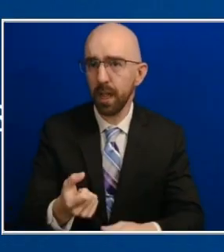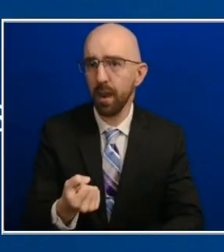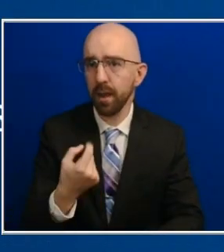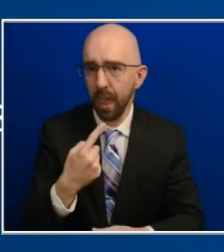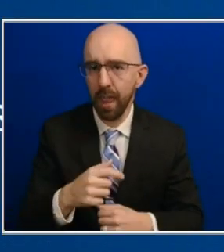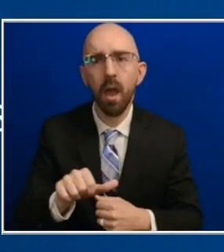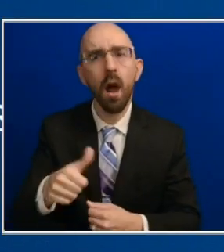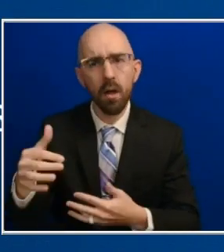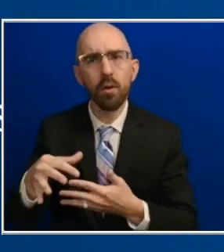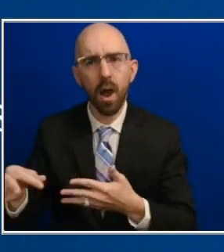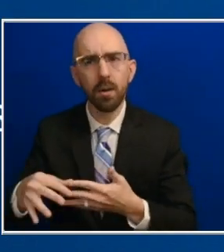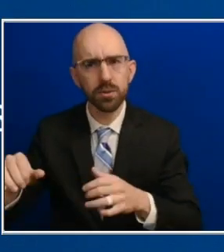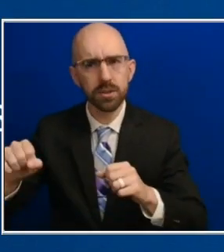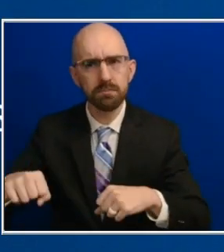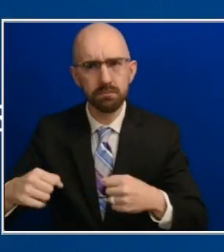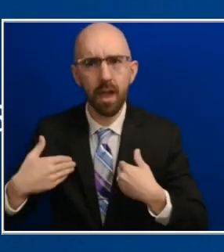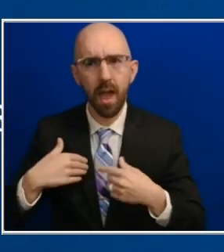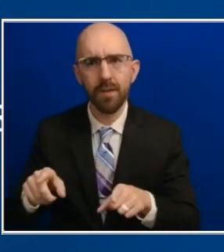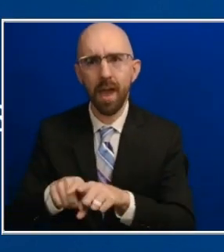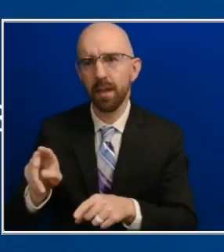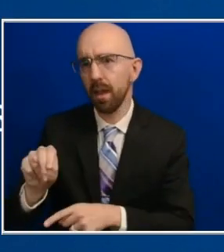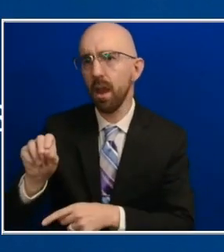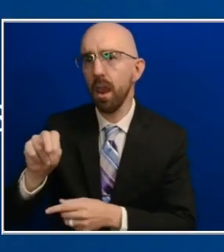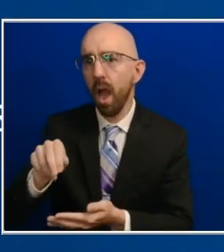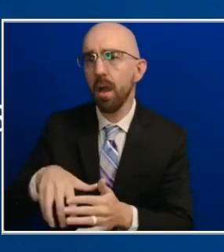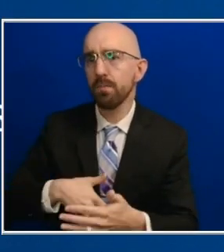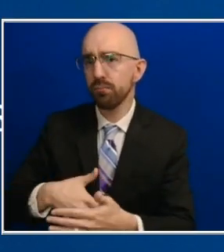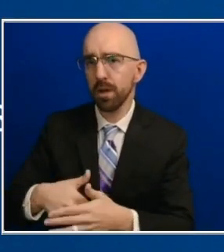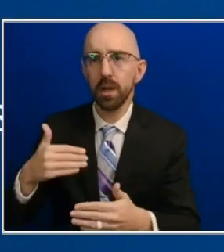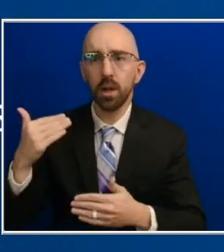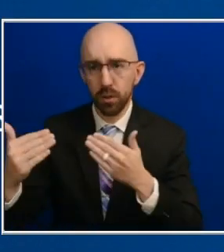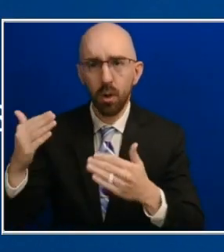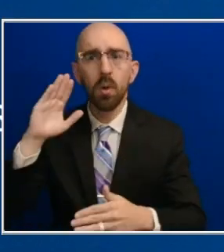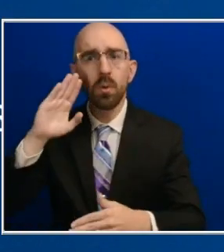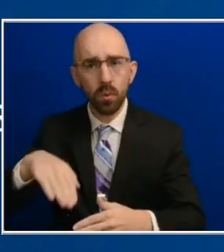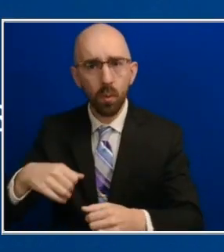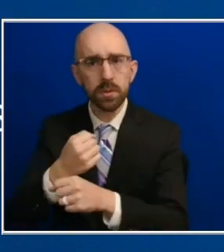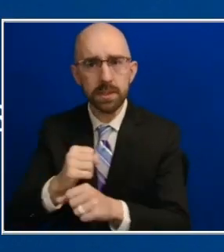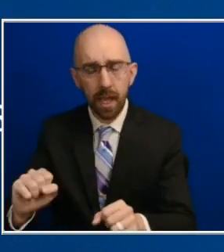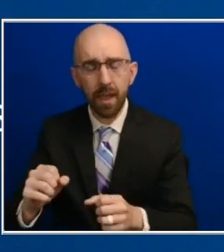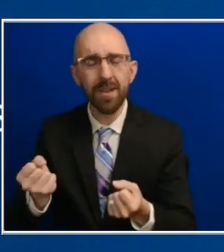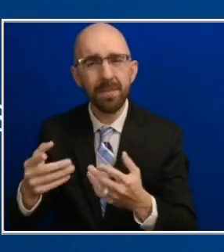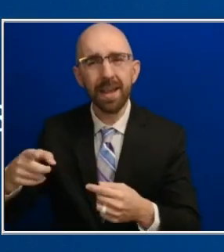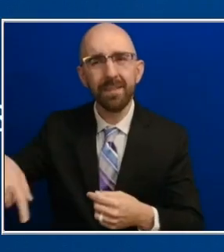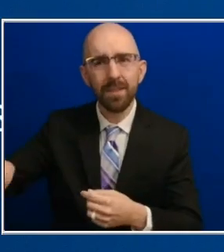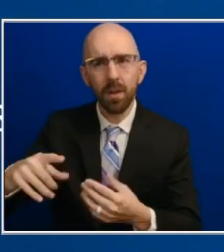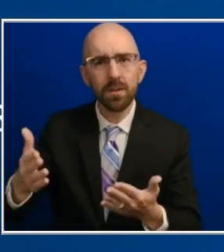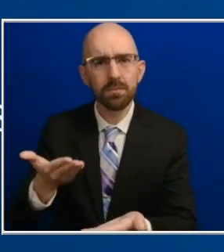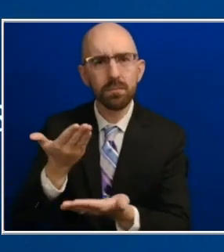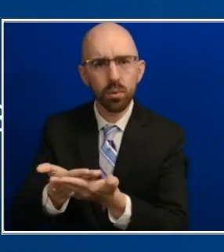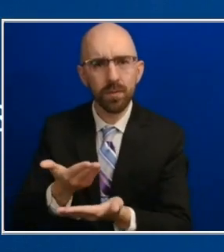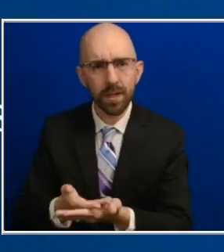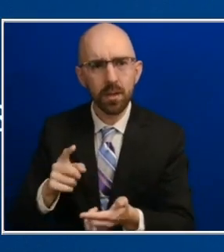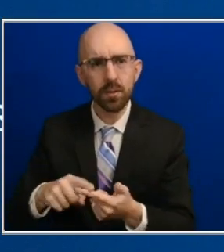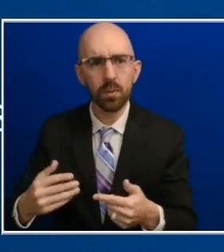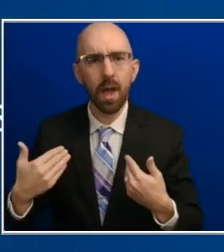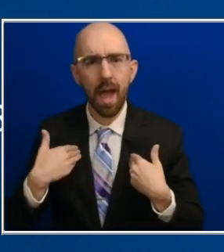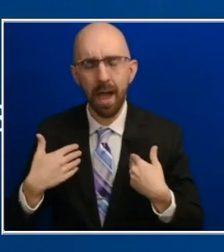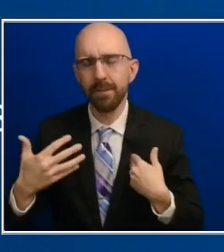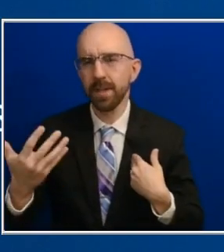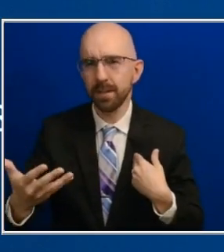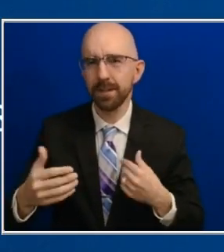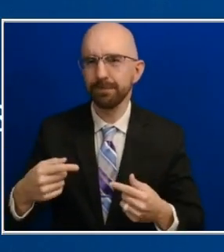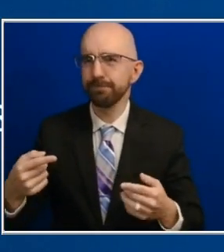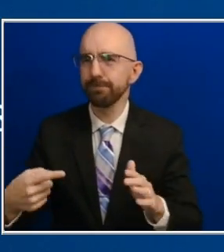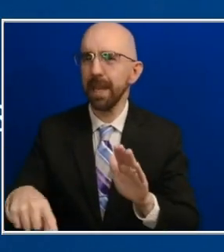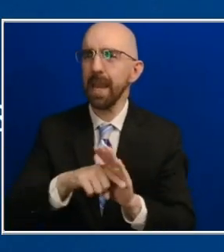options that you can take as a non-pregnant adult that we know are safe, but many of those things have been proven to have adverse consequences